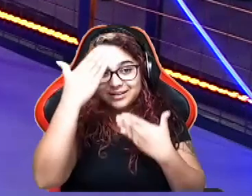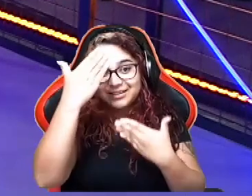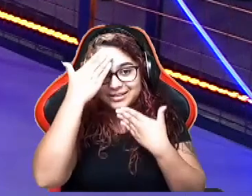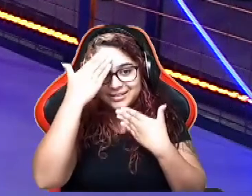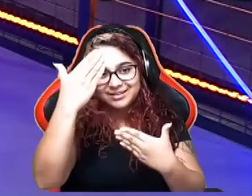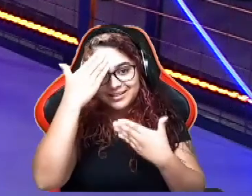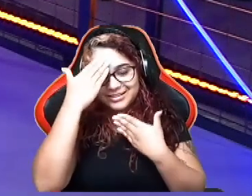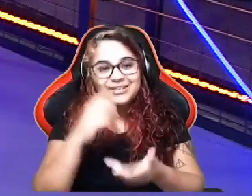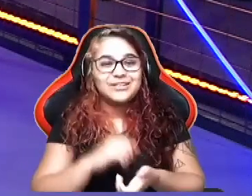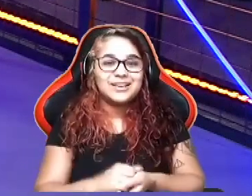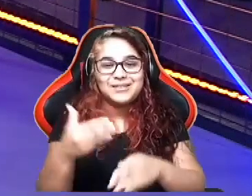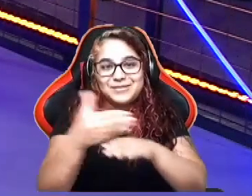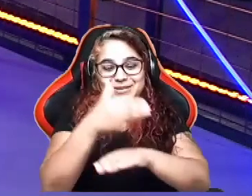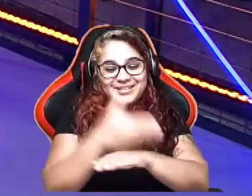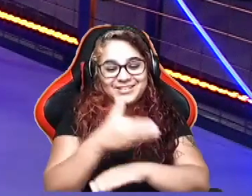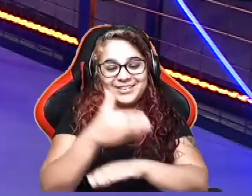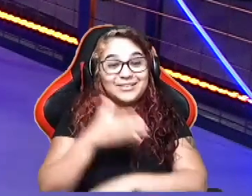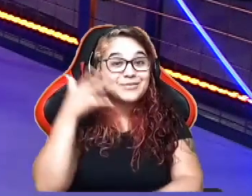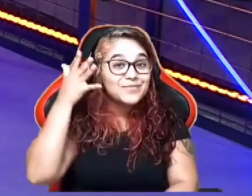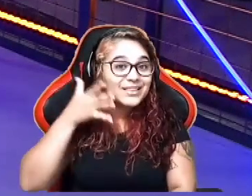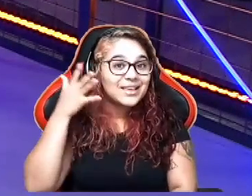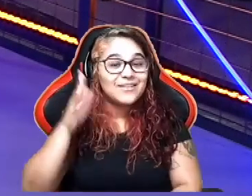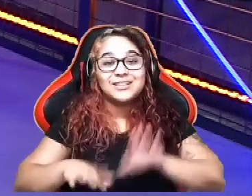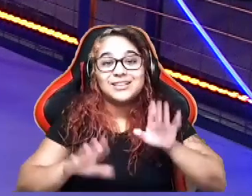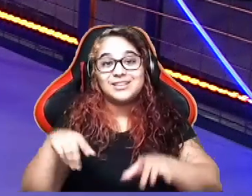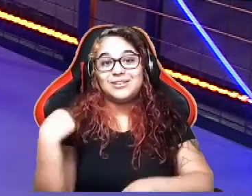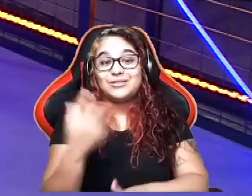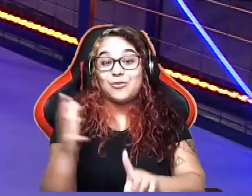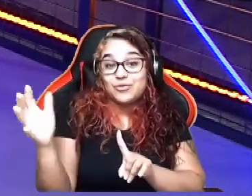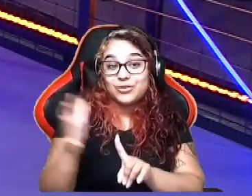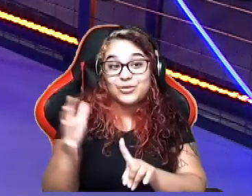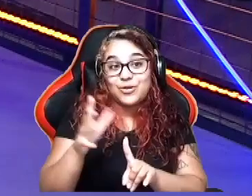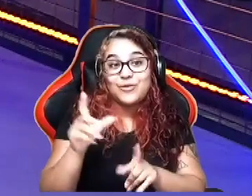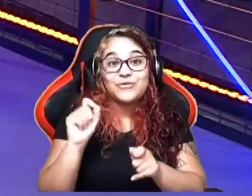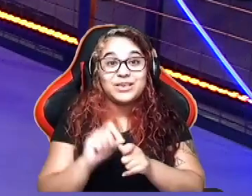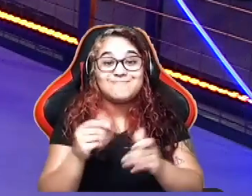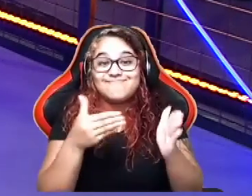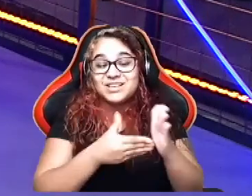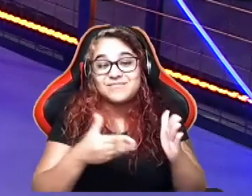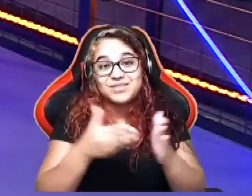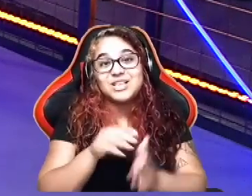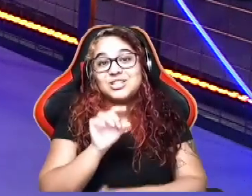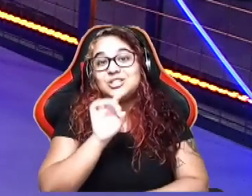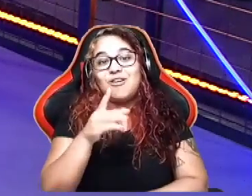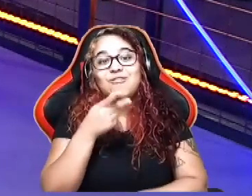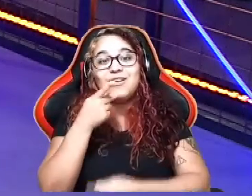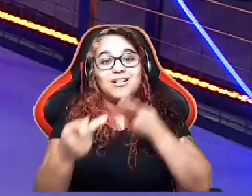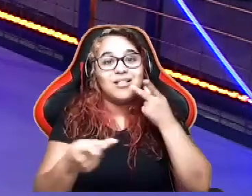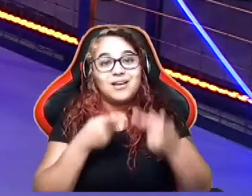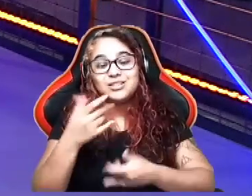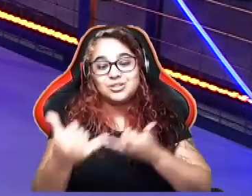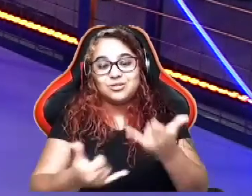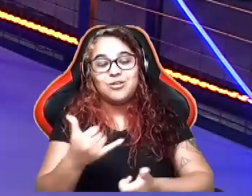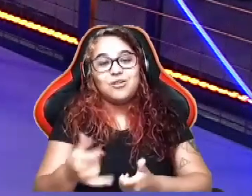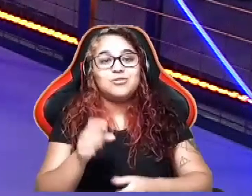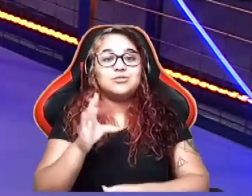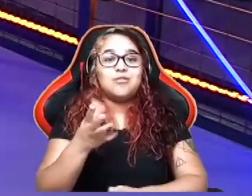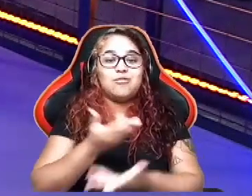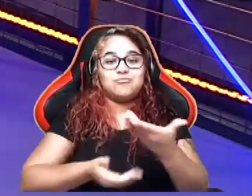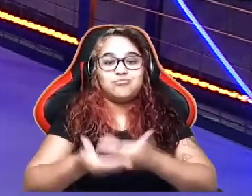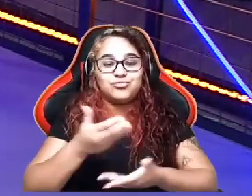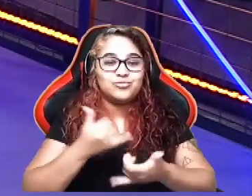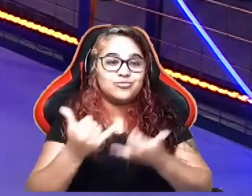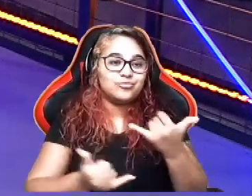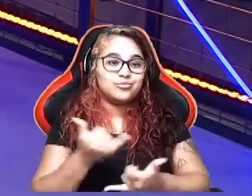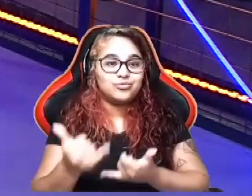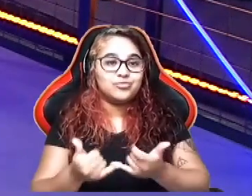me to be here. It was incredible to talk a little bit more about that. Sometimes influencers only talk about the game itself or playing with